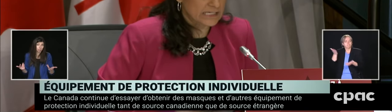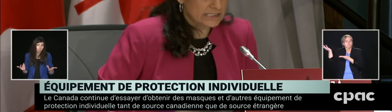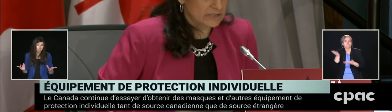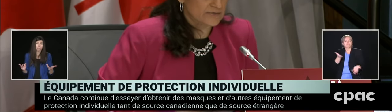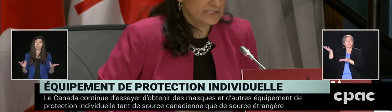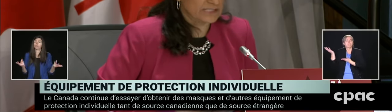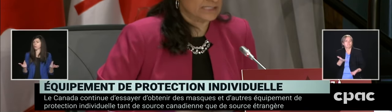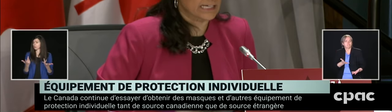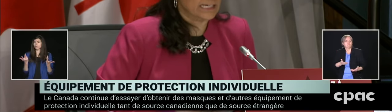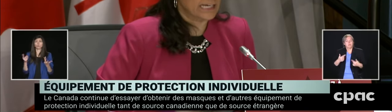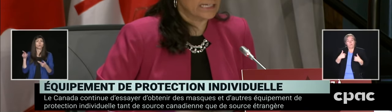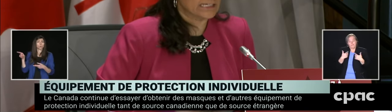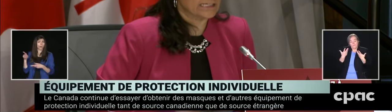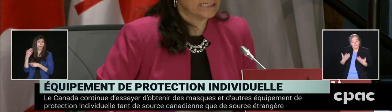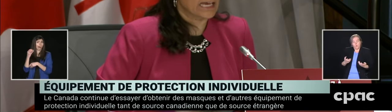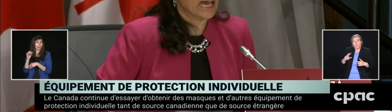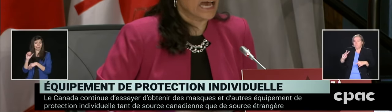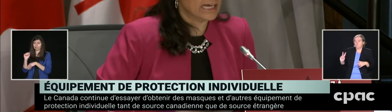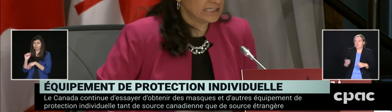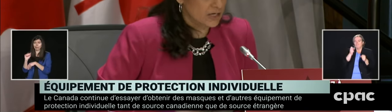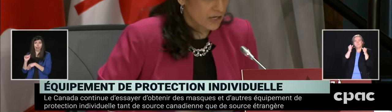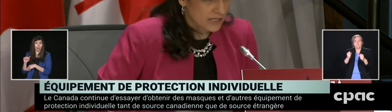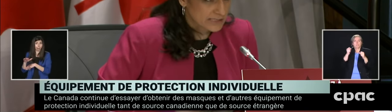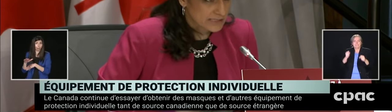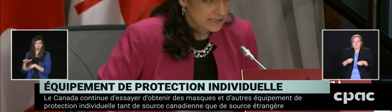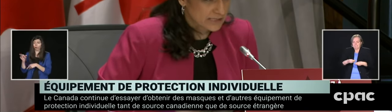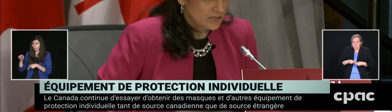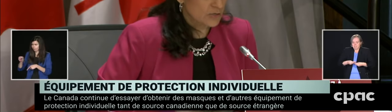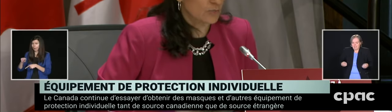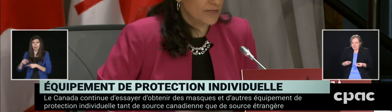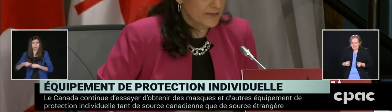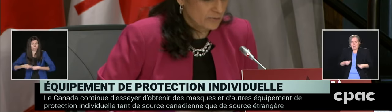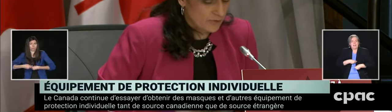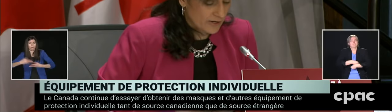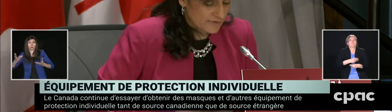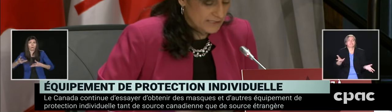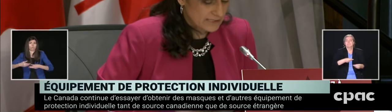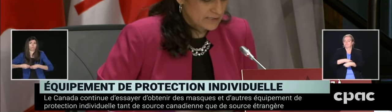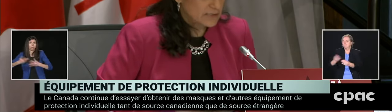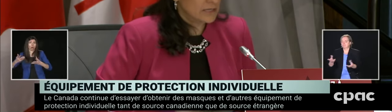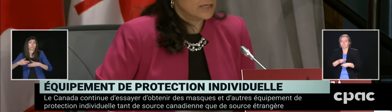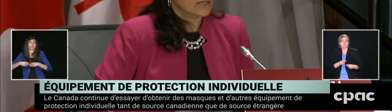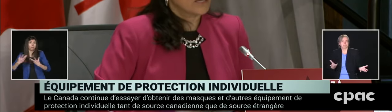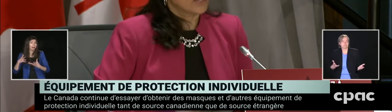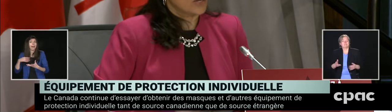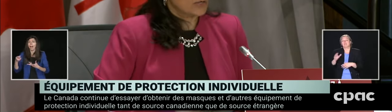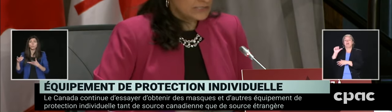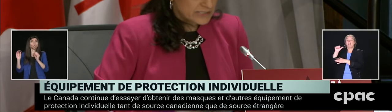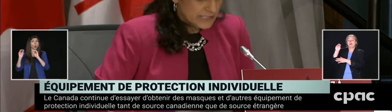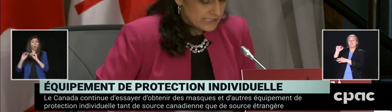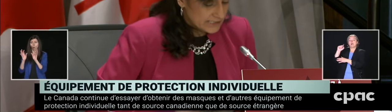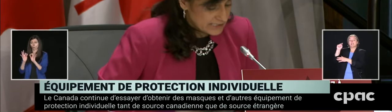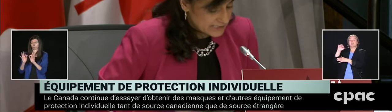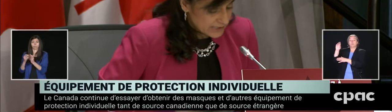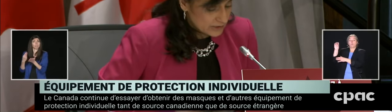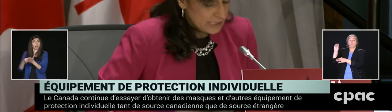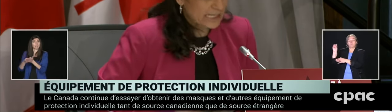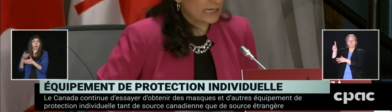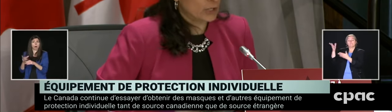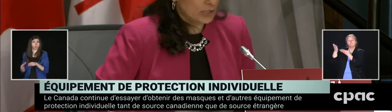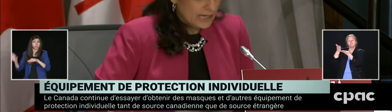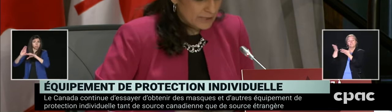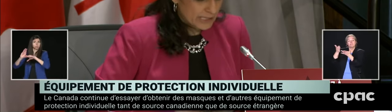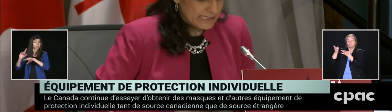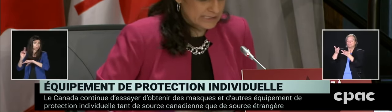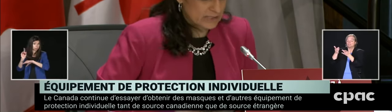providing these services to Canadians at cost, without profit. En ce qui concerne